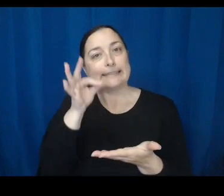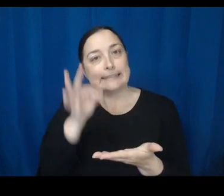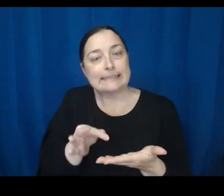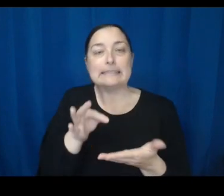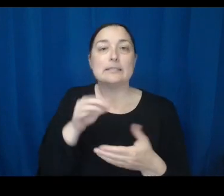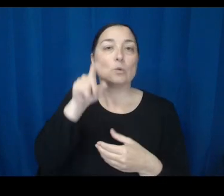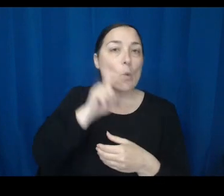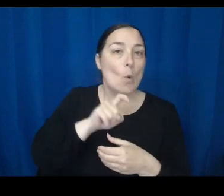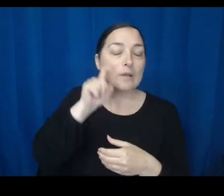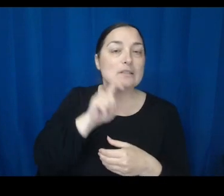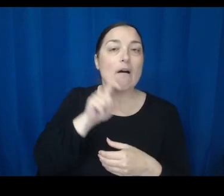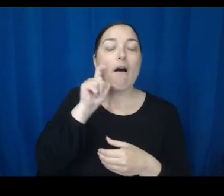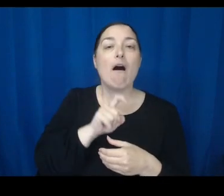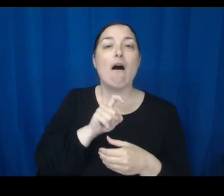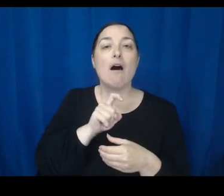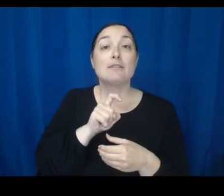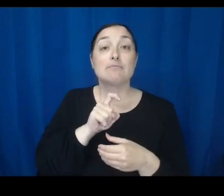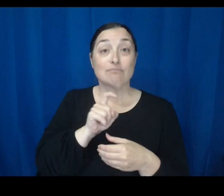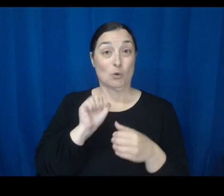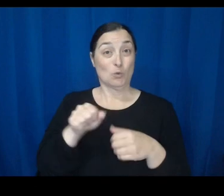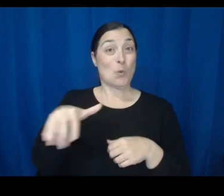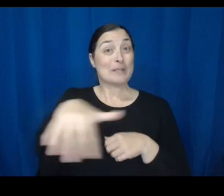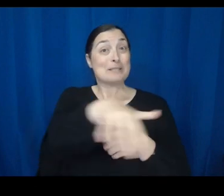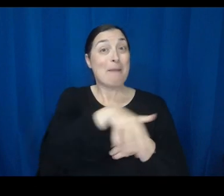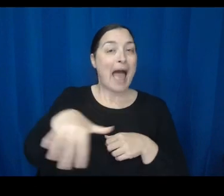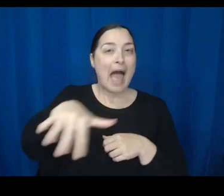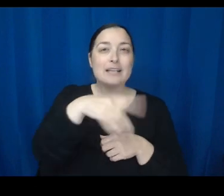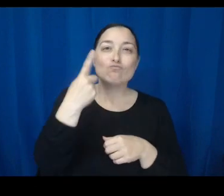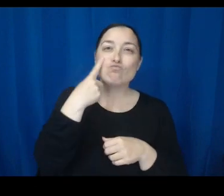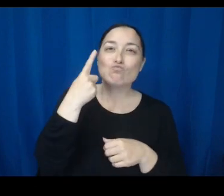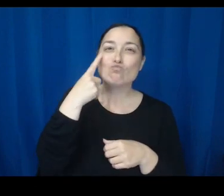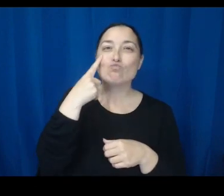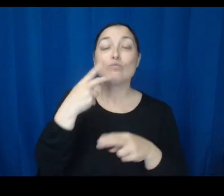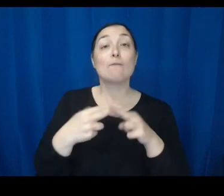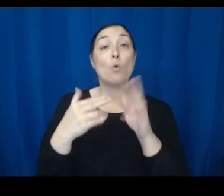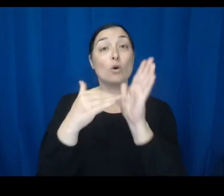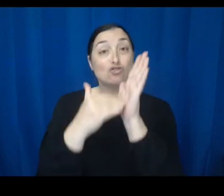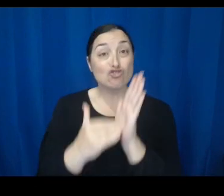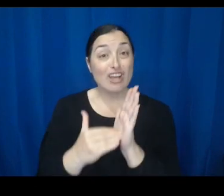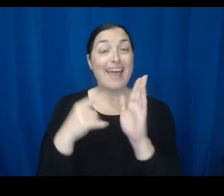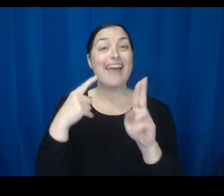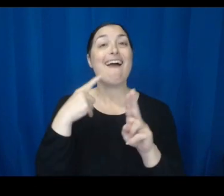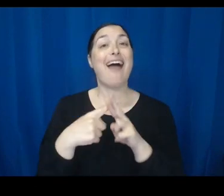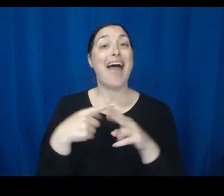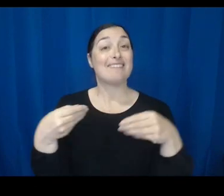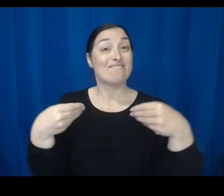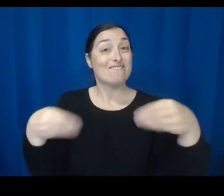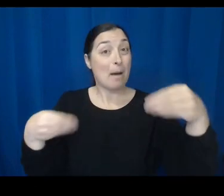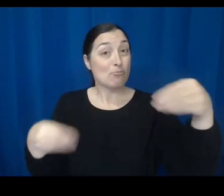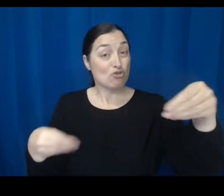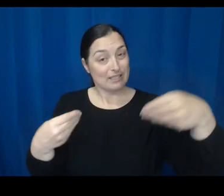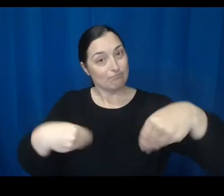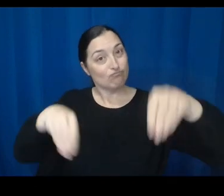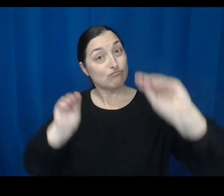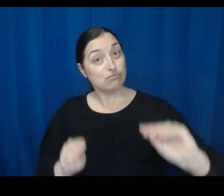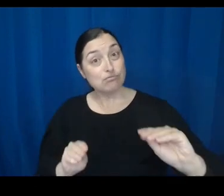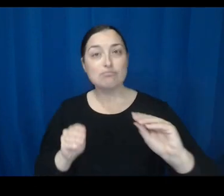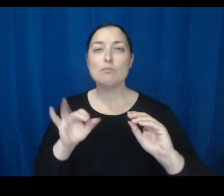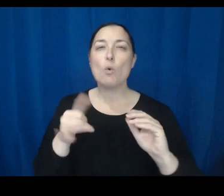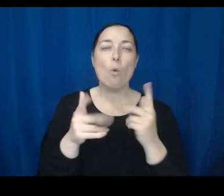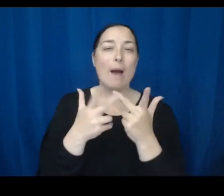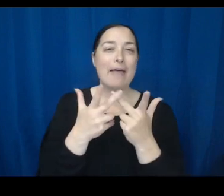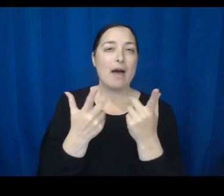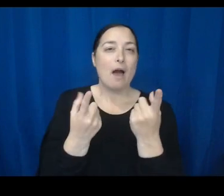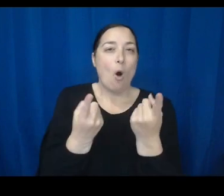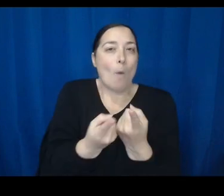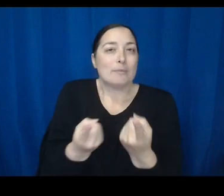If you can have a look around your space for a chair and a piece of fabric, that would be fantastic. Or otherwise, if there's an object that